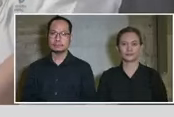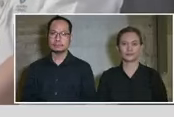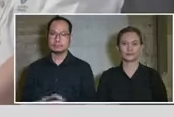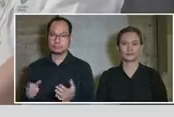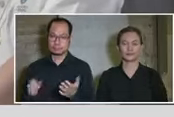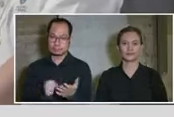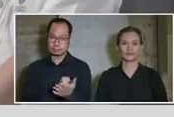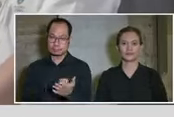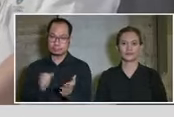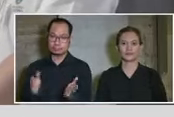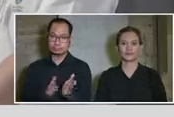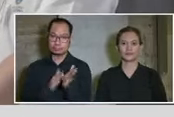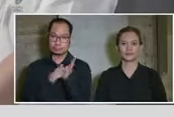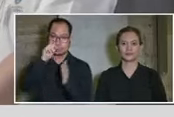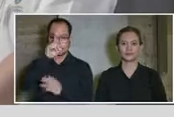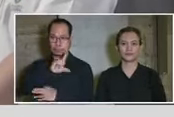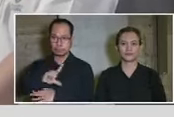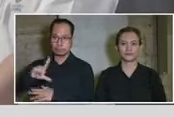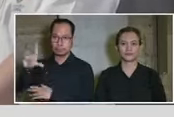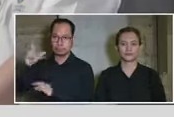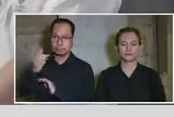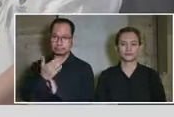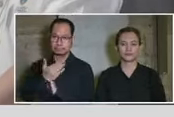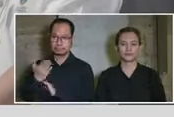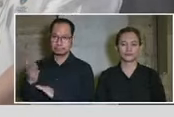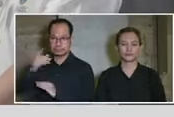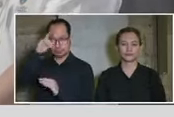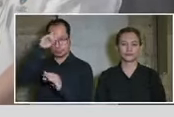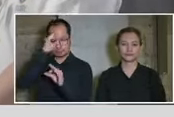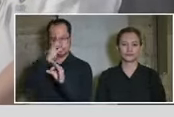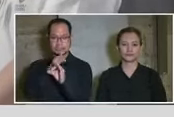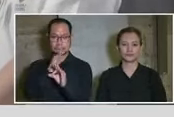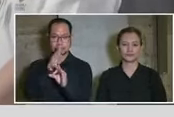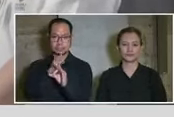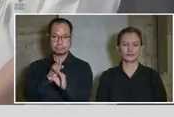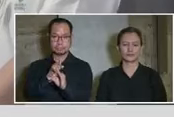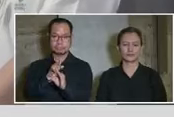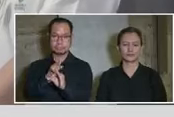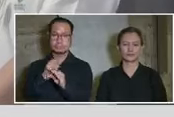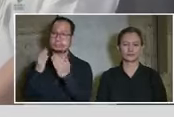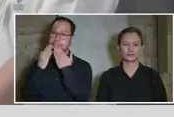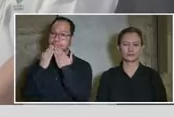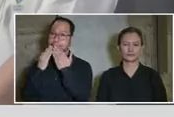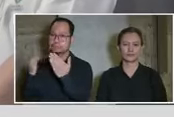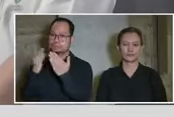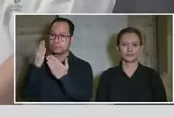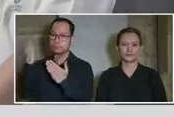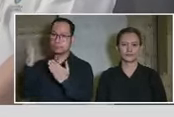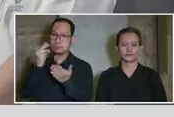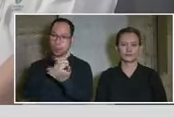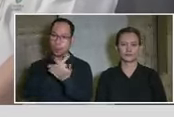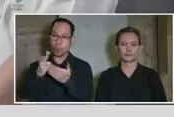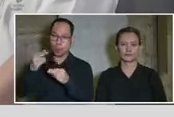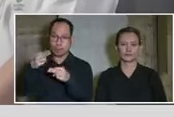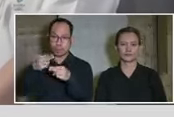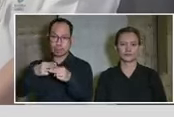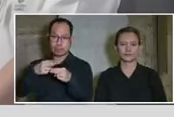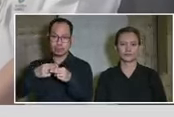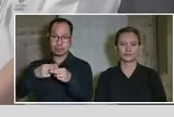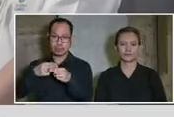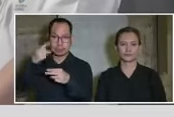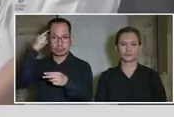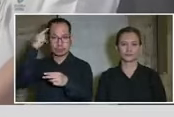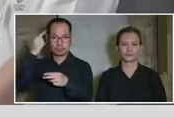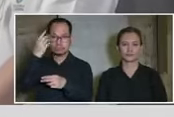Sing praise to the Lord, you, his faithful ones, and give thanks to his holy name. For